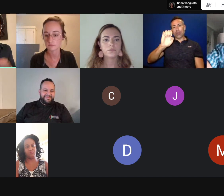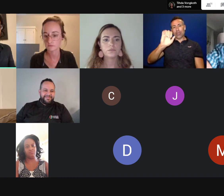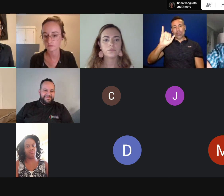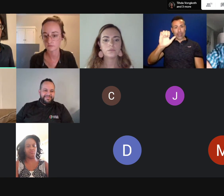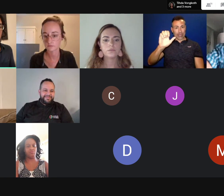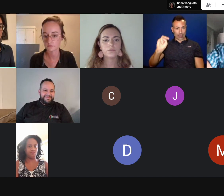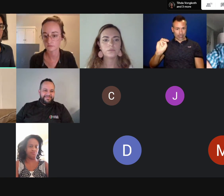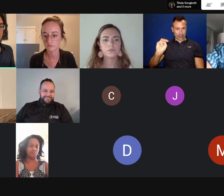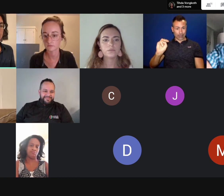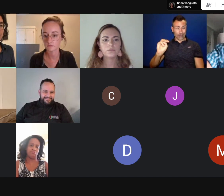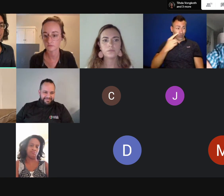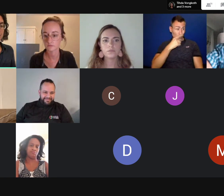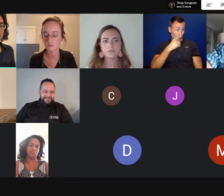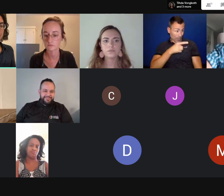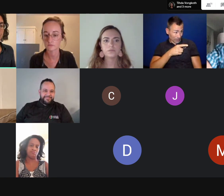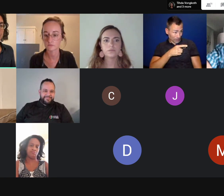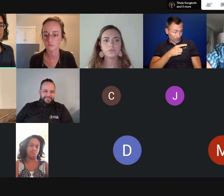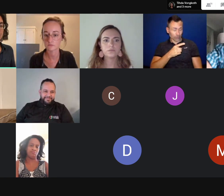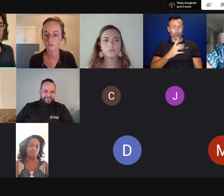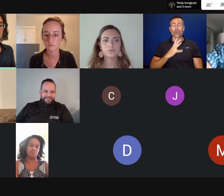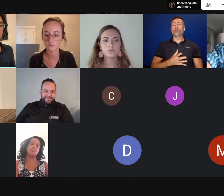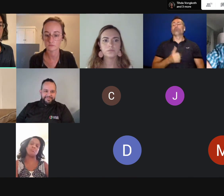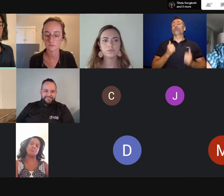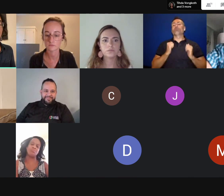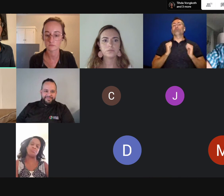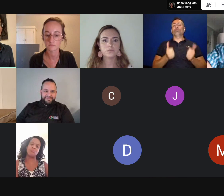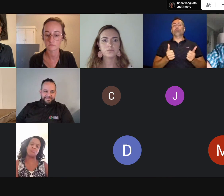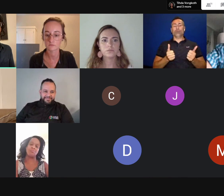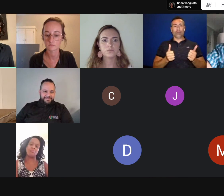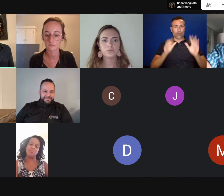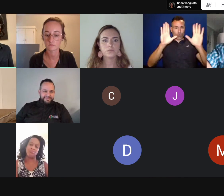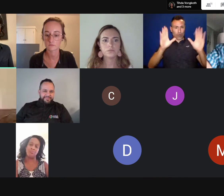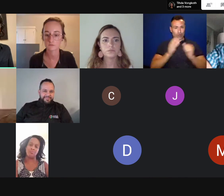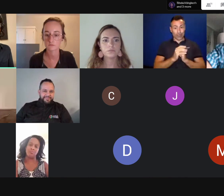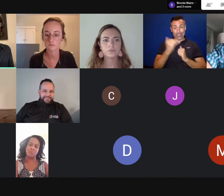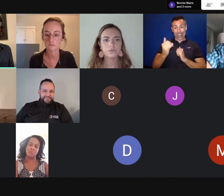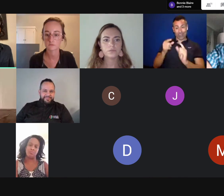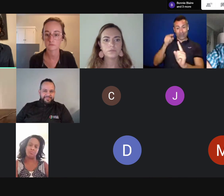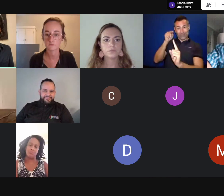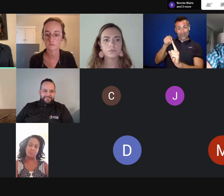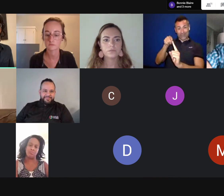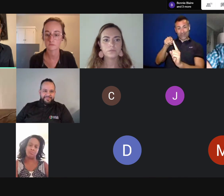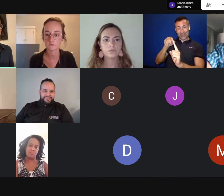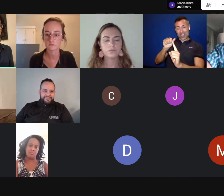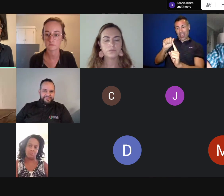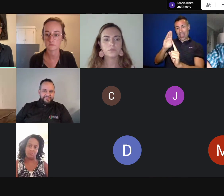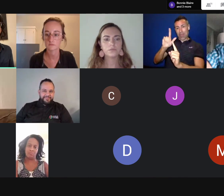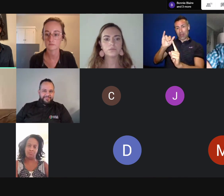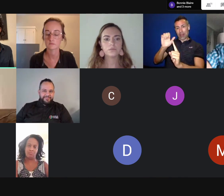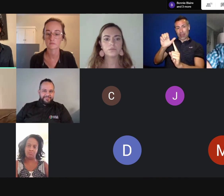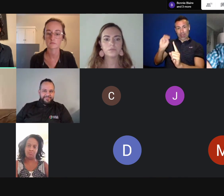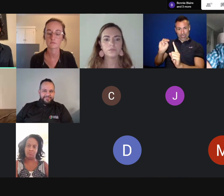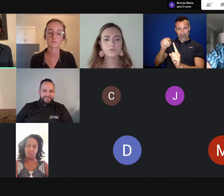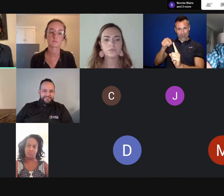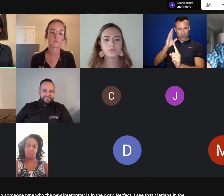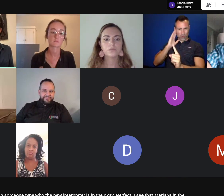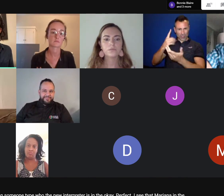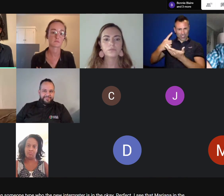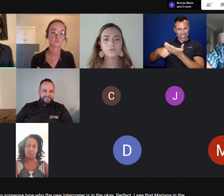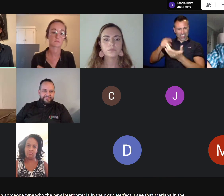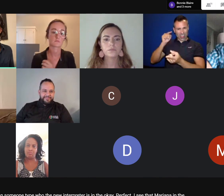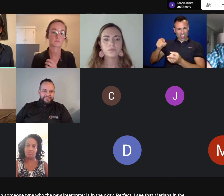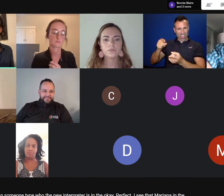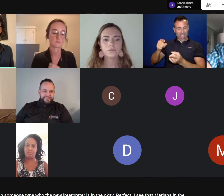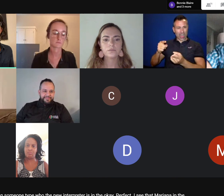wonderful. So that basically we're going to talk now about ableism and internalized ableism and how has this